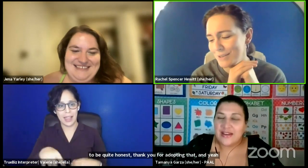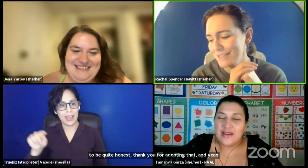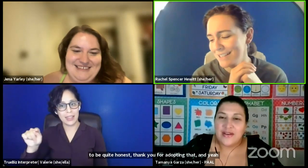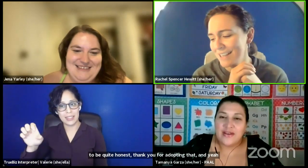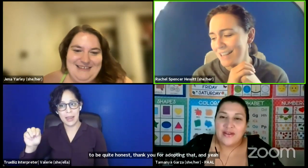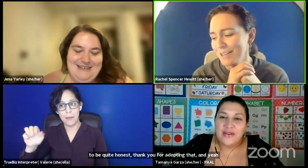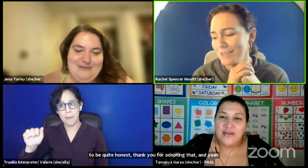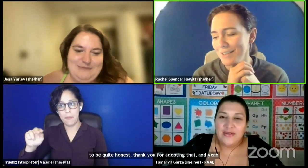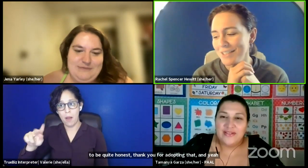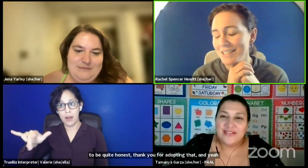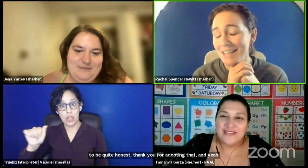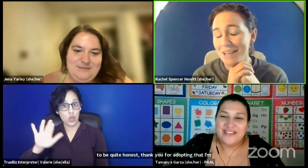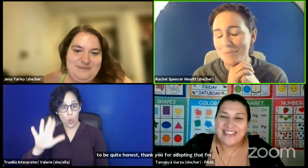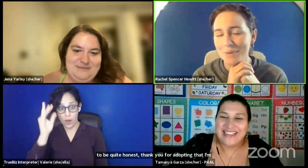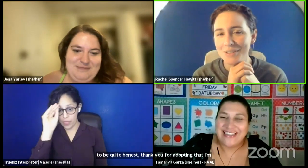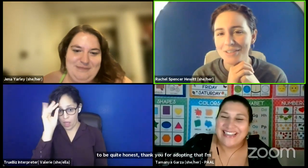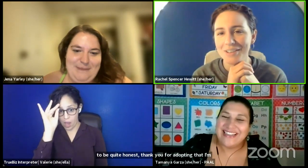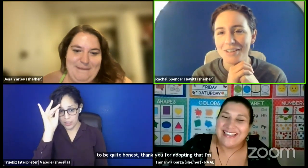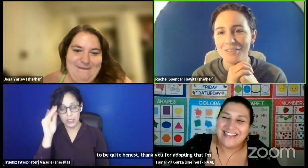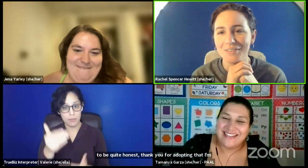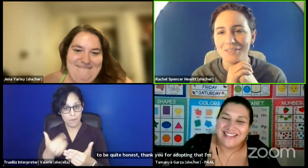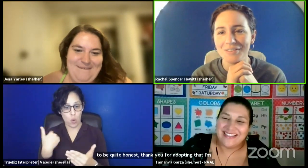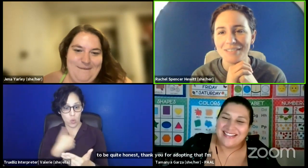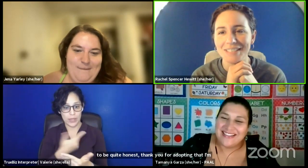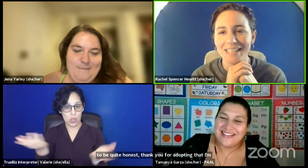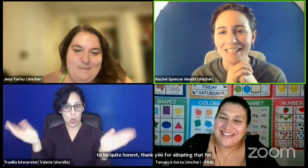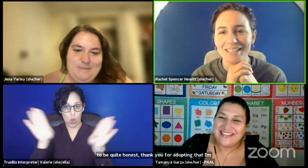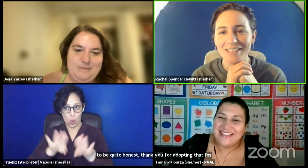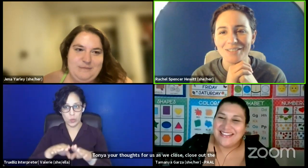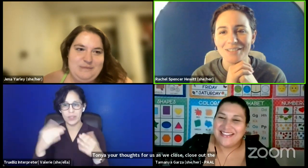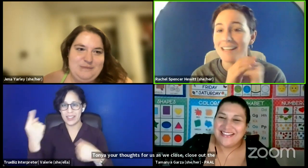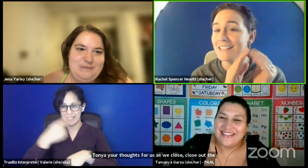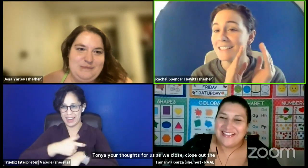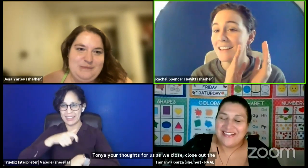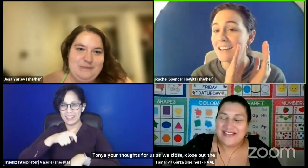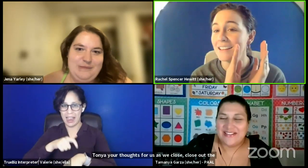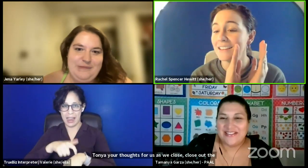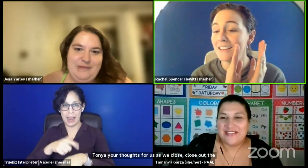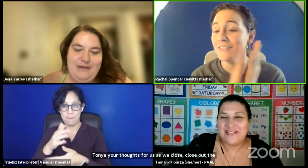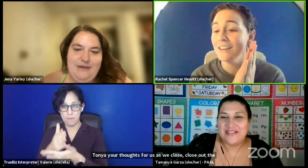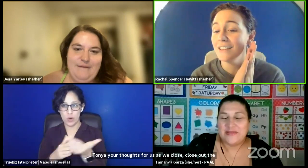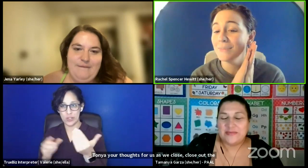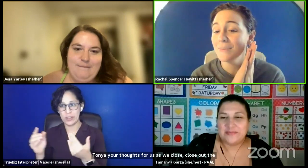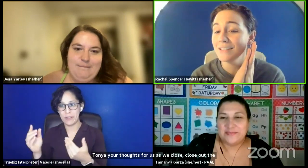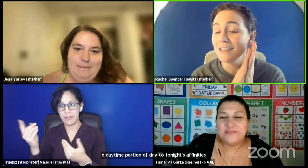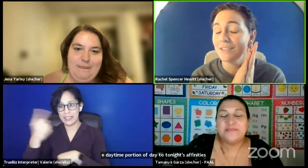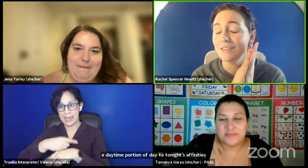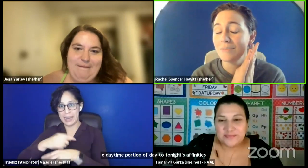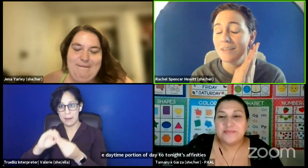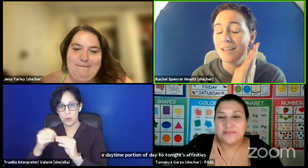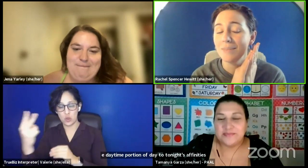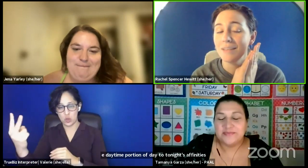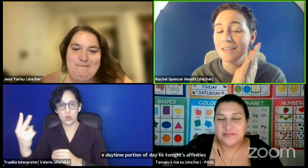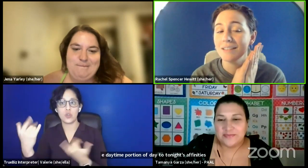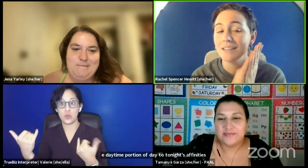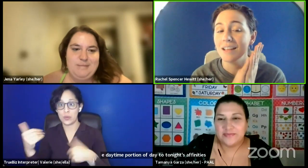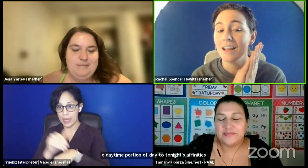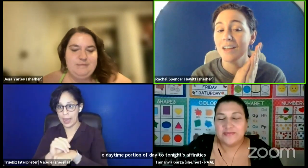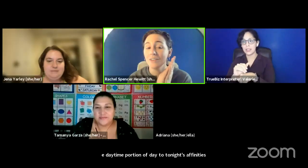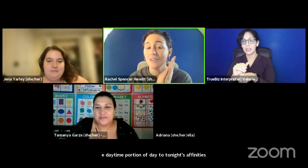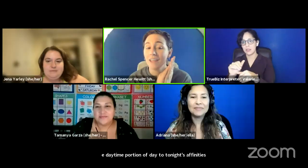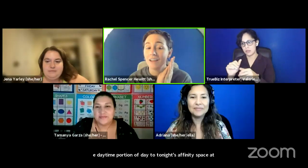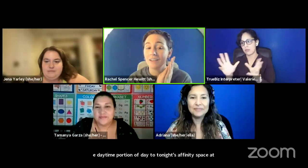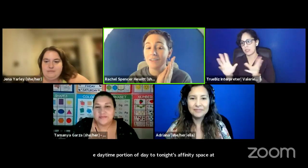us as we close, close out the daytime portion of day two tonight's, uh, affinity space at 8 30 PM is